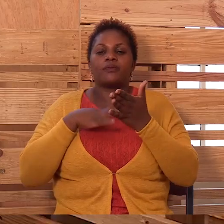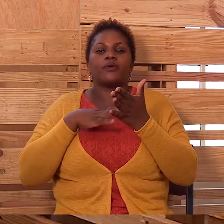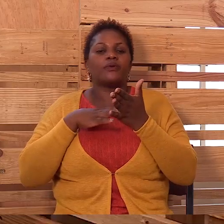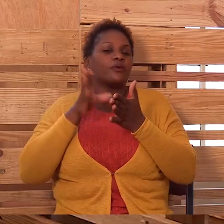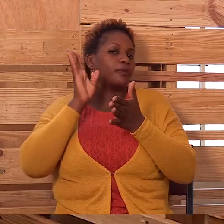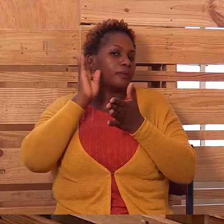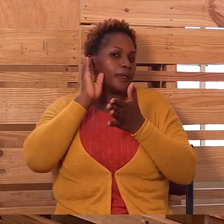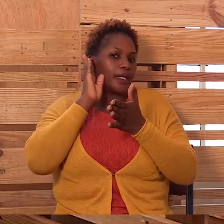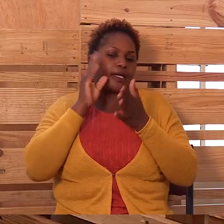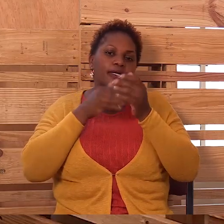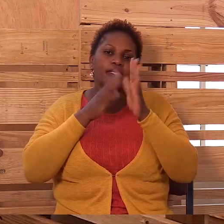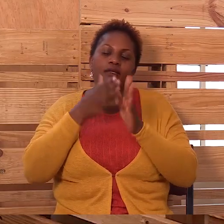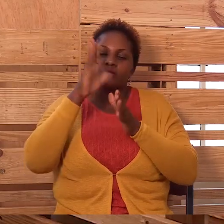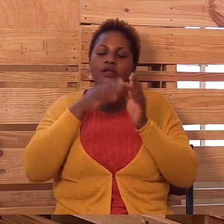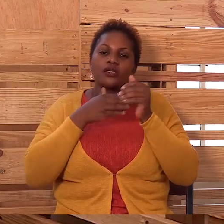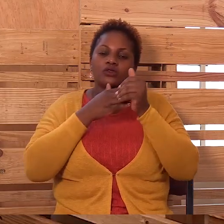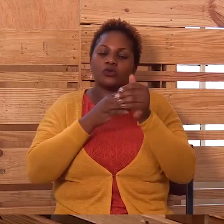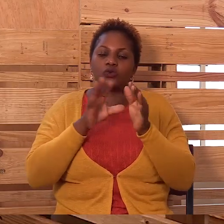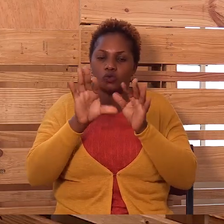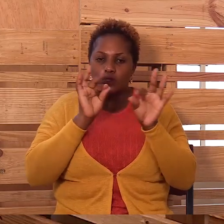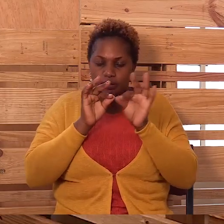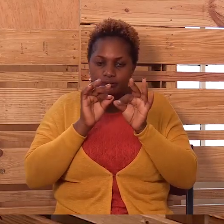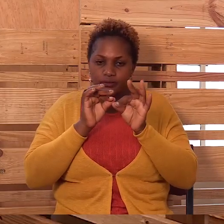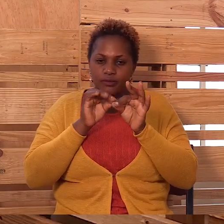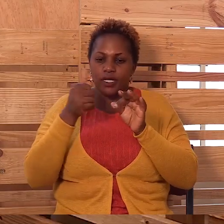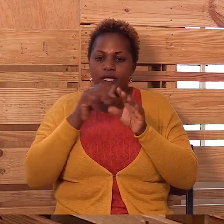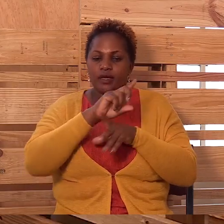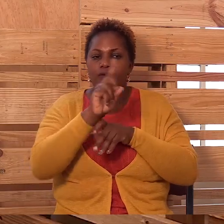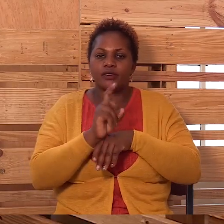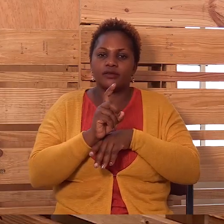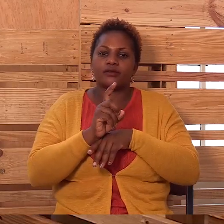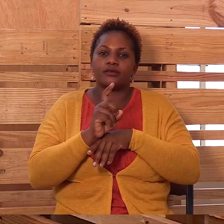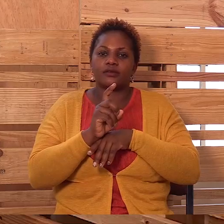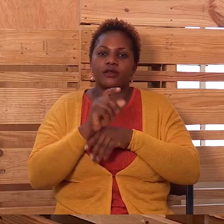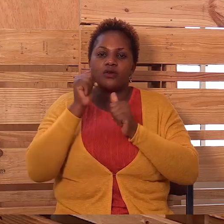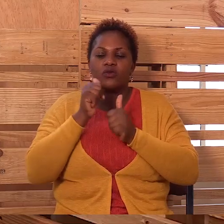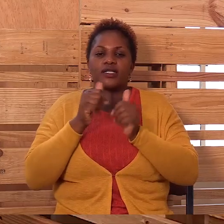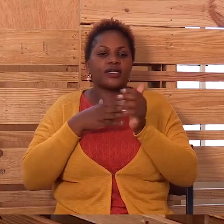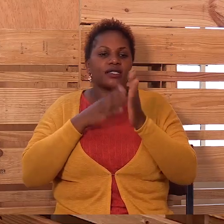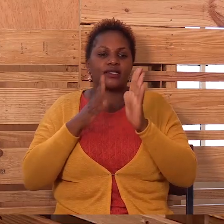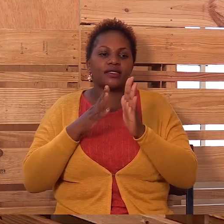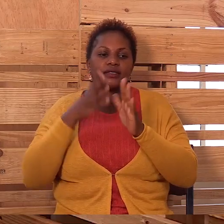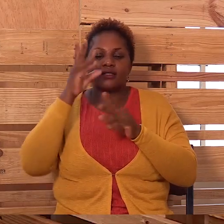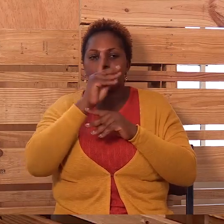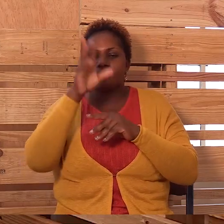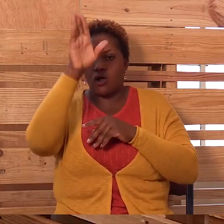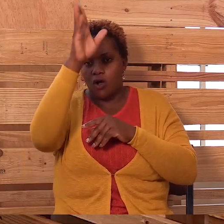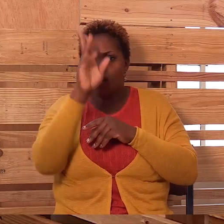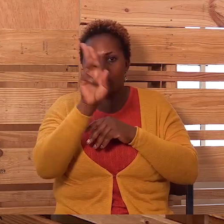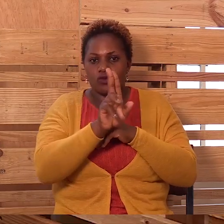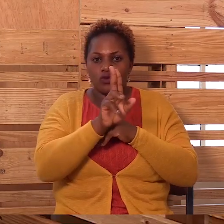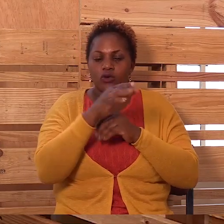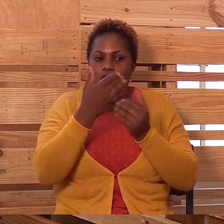who disobeyed the leaders that God had chosen over them. Another trivia question. Which leaders did